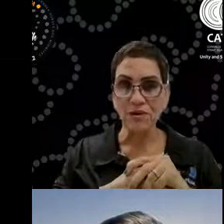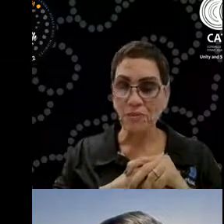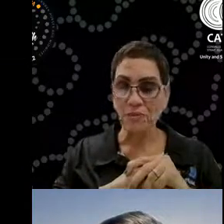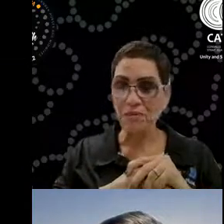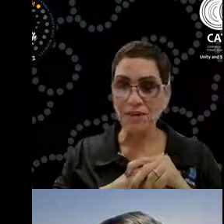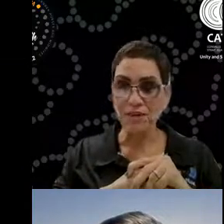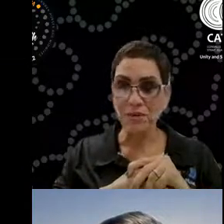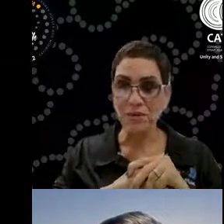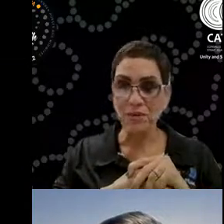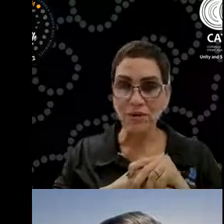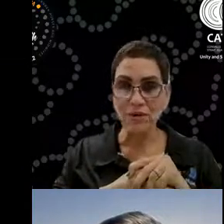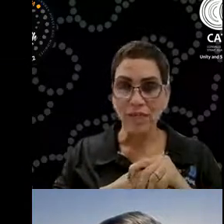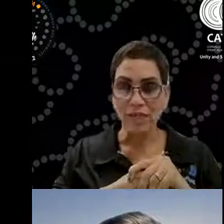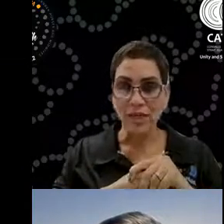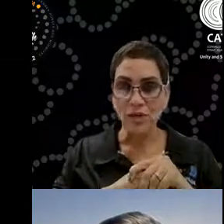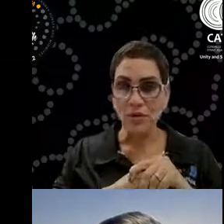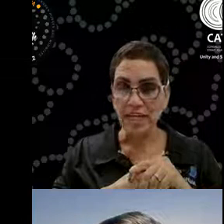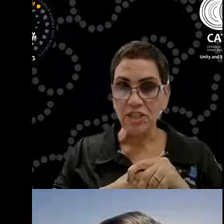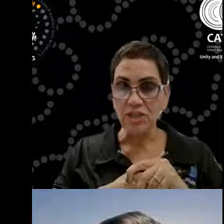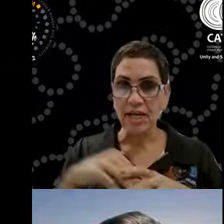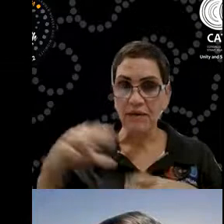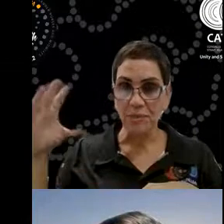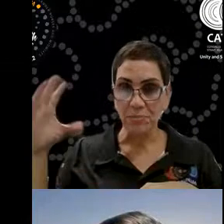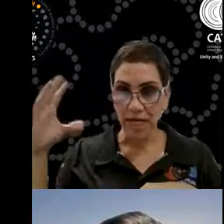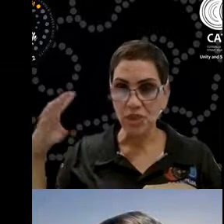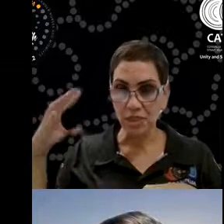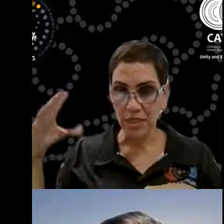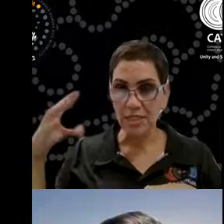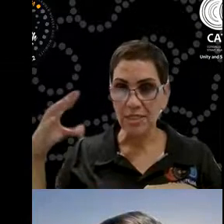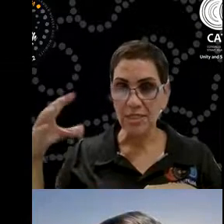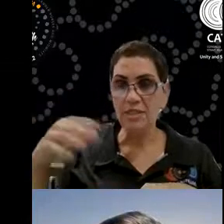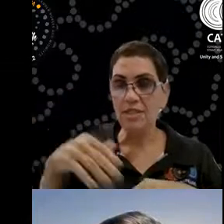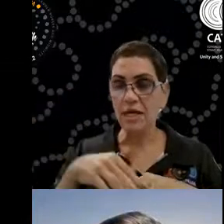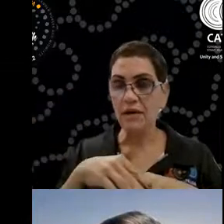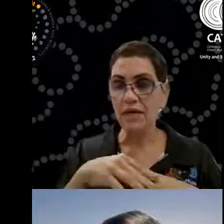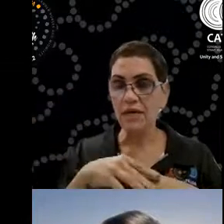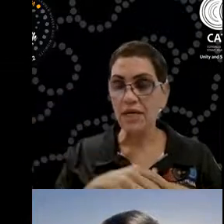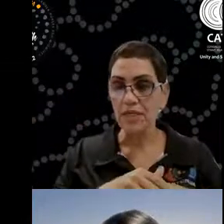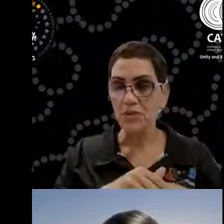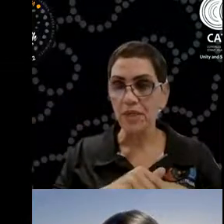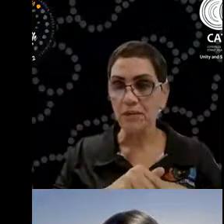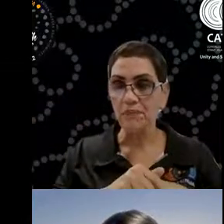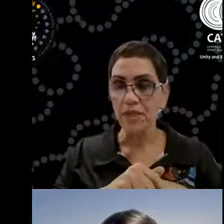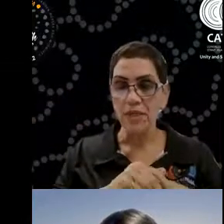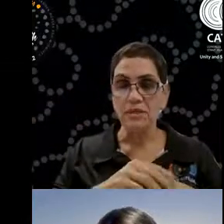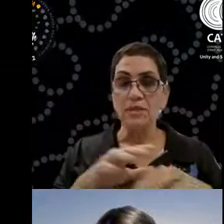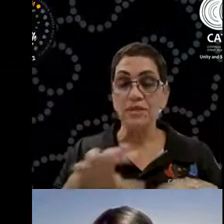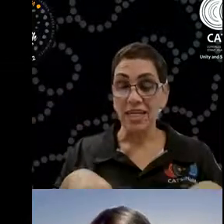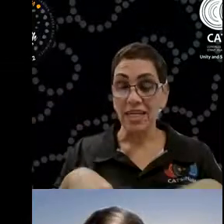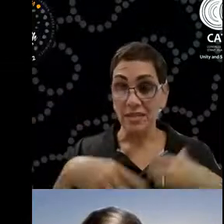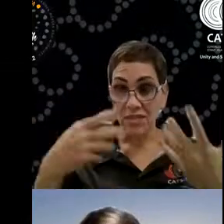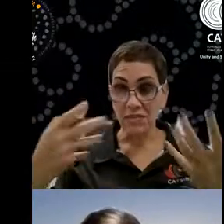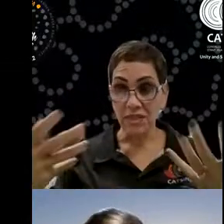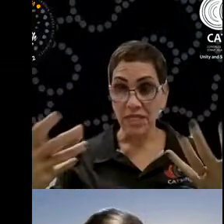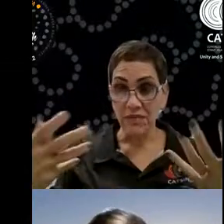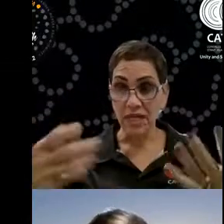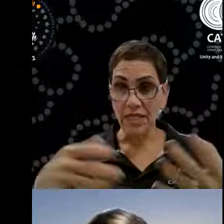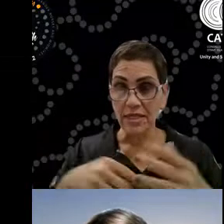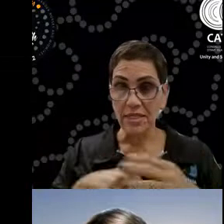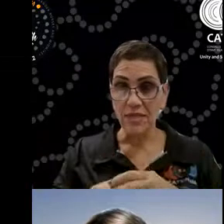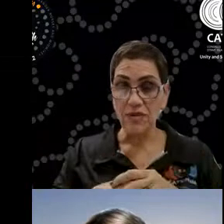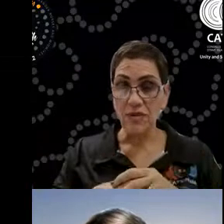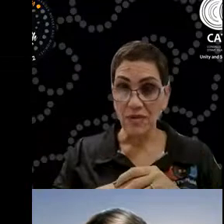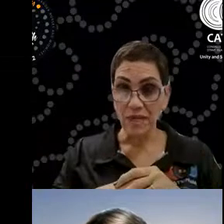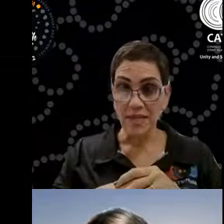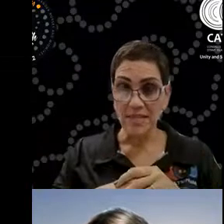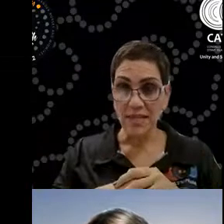you guys enroll, and I'm hoping that you enroll, that you will actually have the patient that's in this scenario as well. So again, just